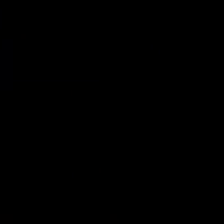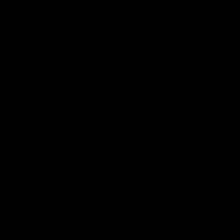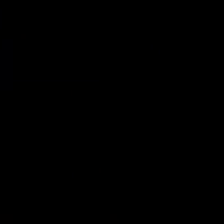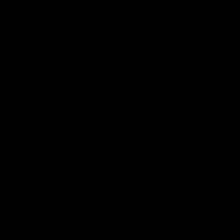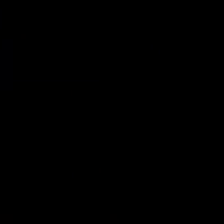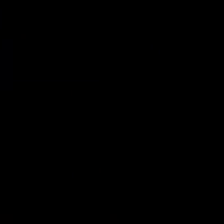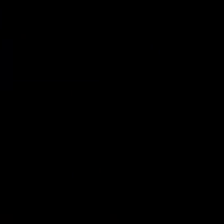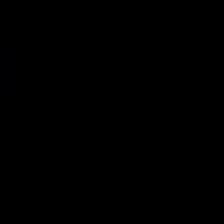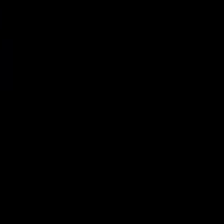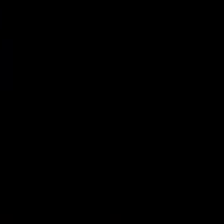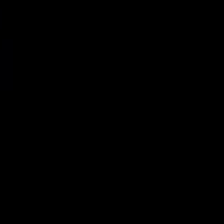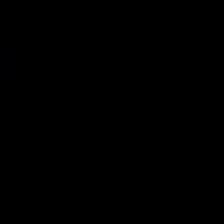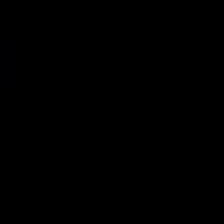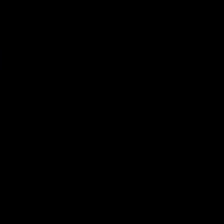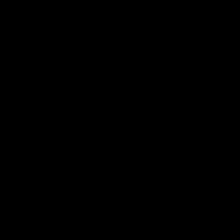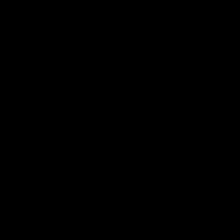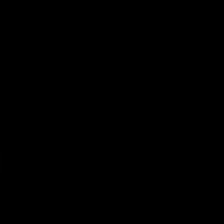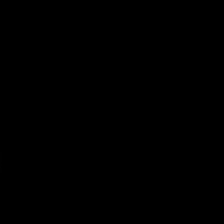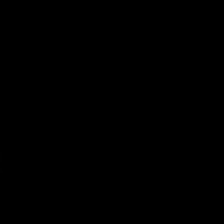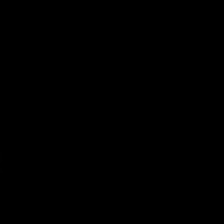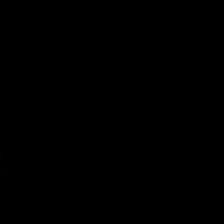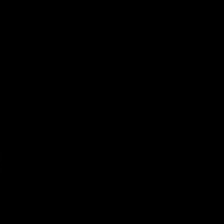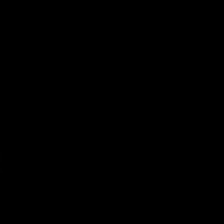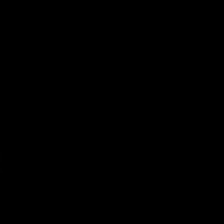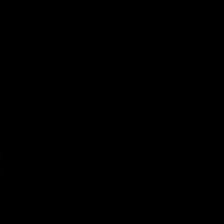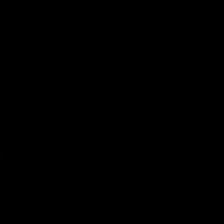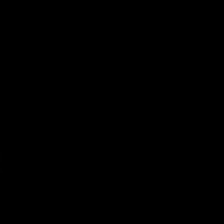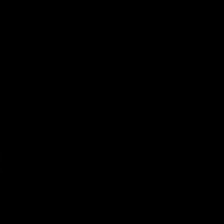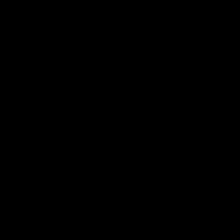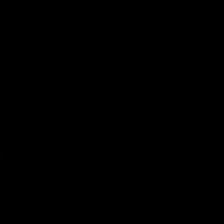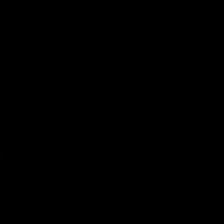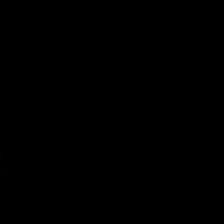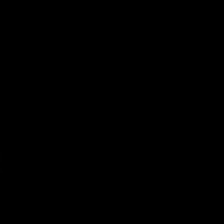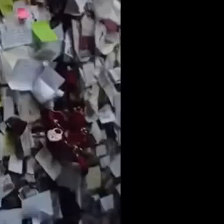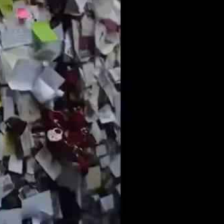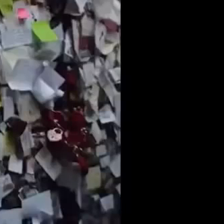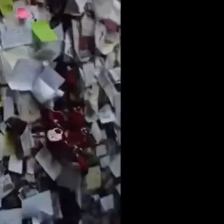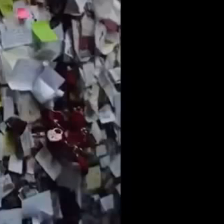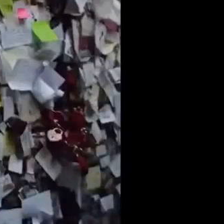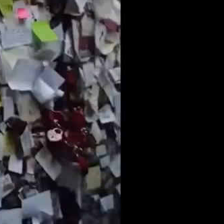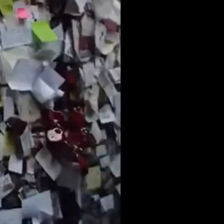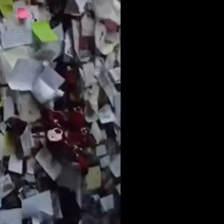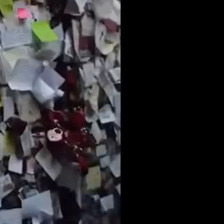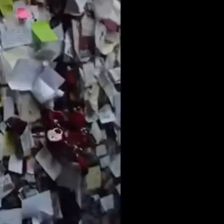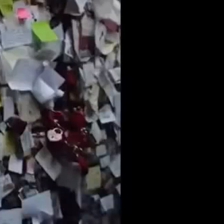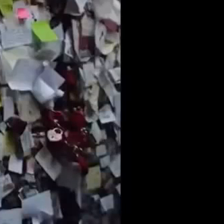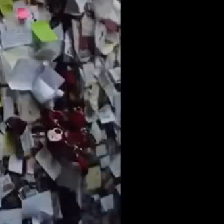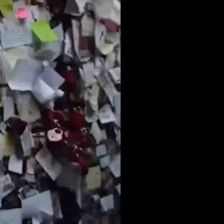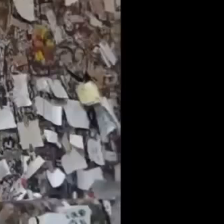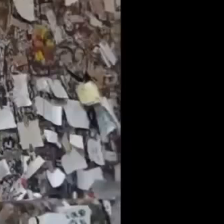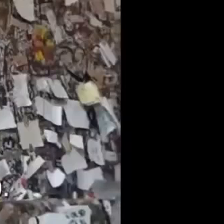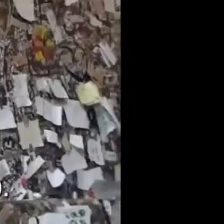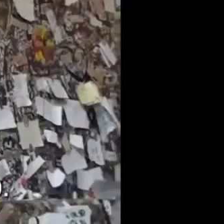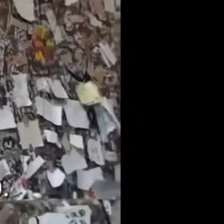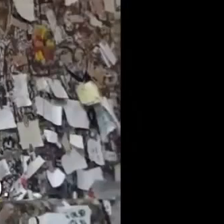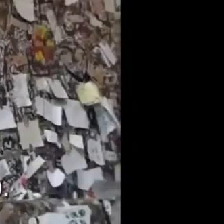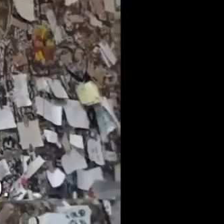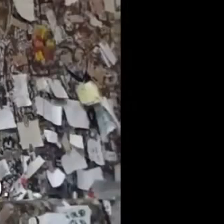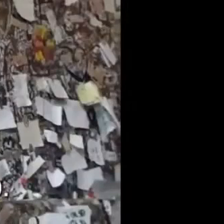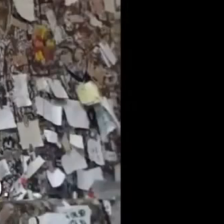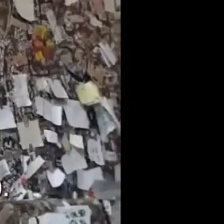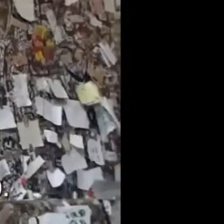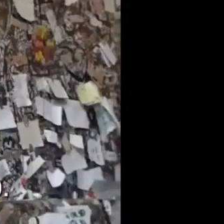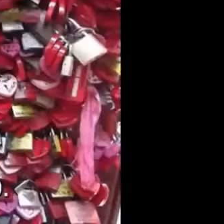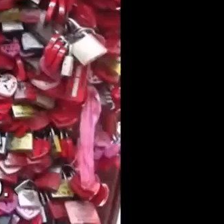In the entrance of the small castle, there is an alley where the tourists leave love letters and letters to Juliet. Those